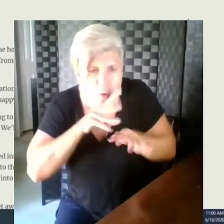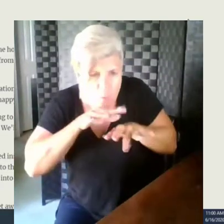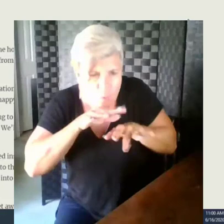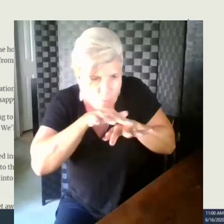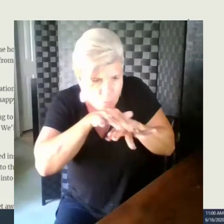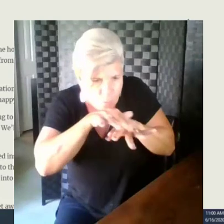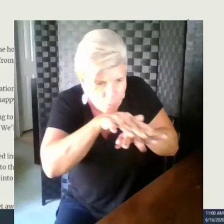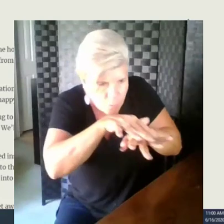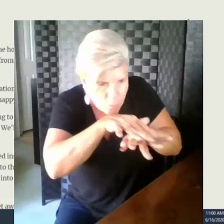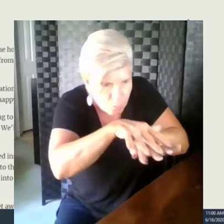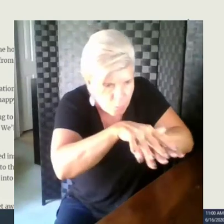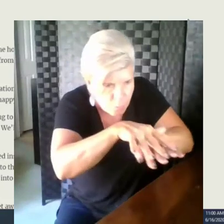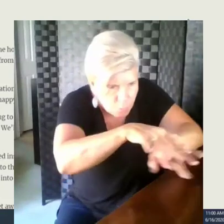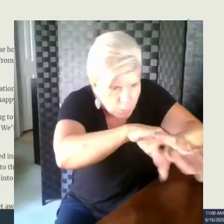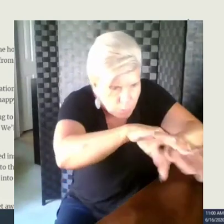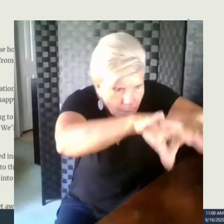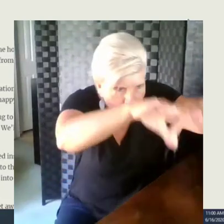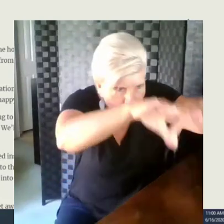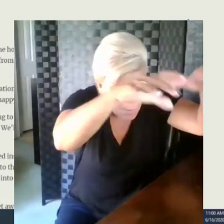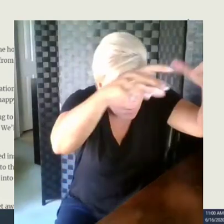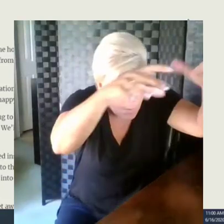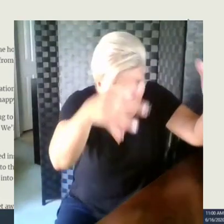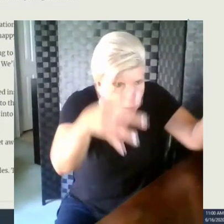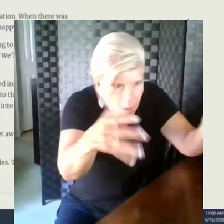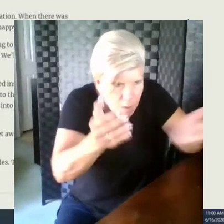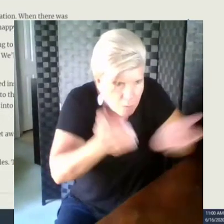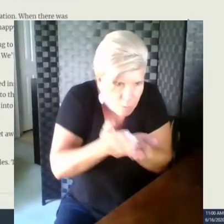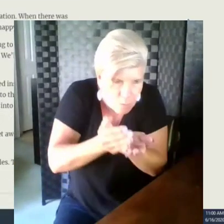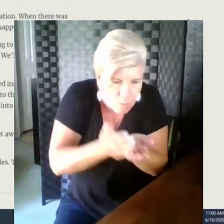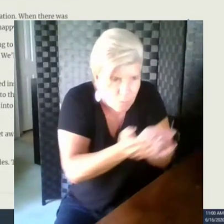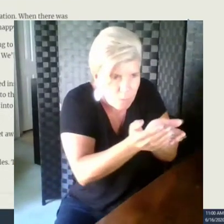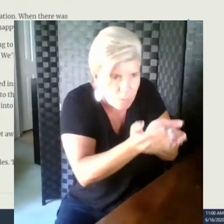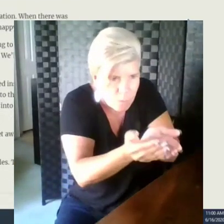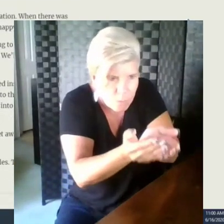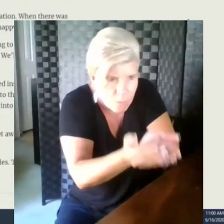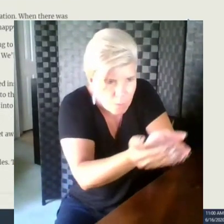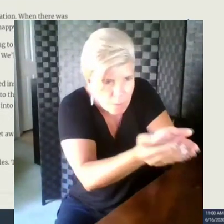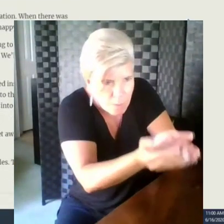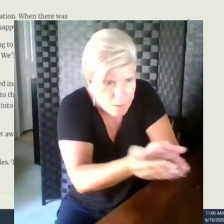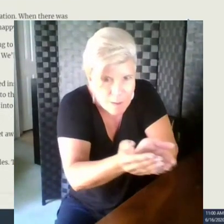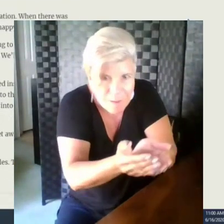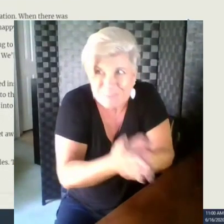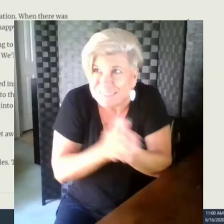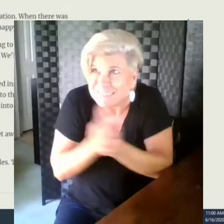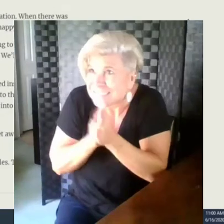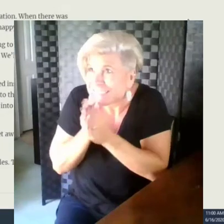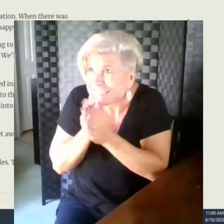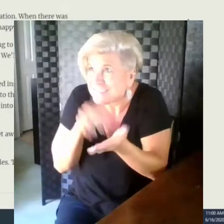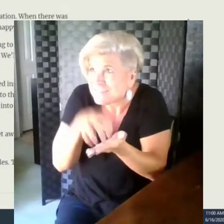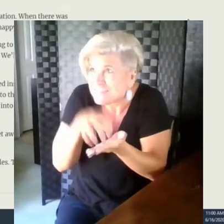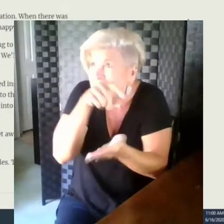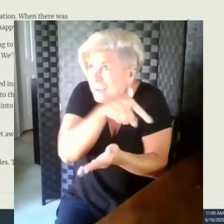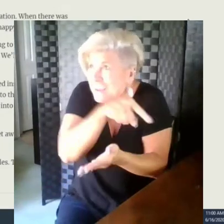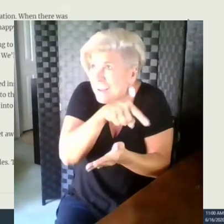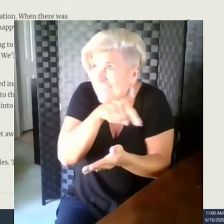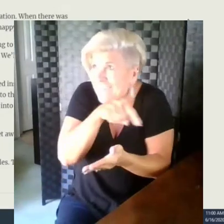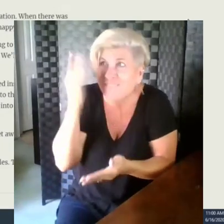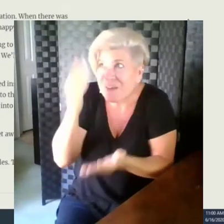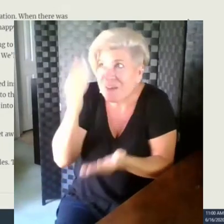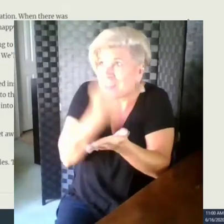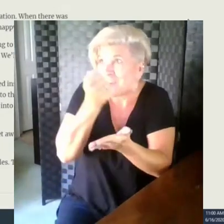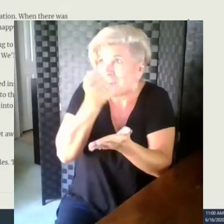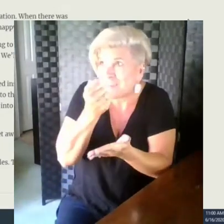cave carved inside the island's rocky shore. The treasure awaits us. It will be a fine sight to